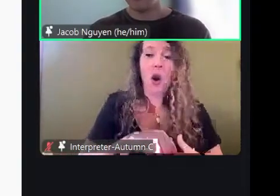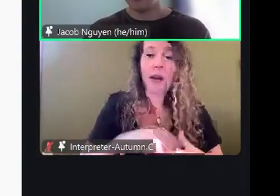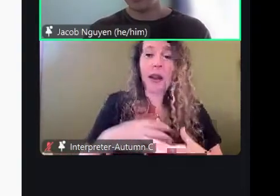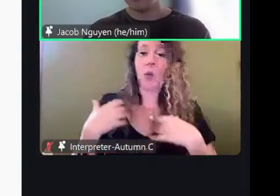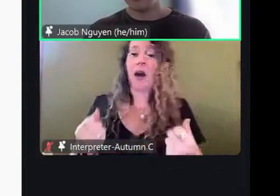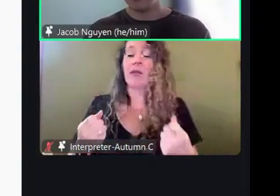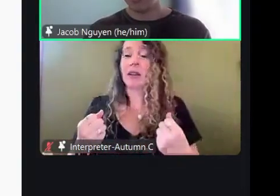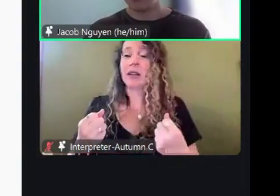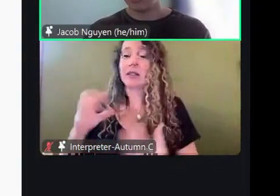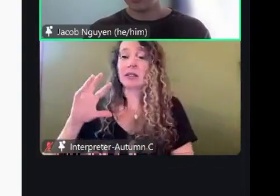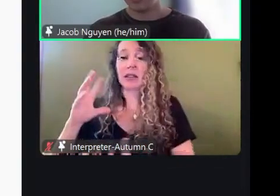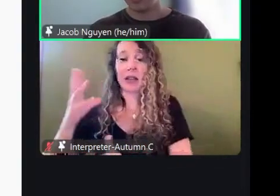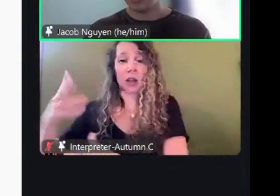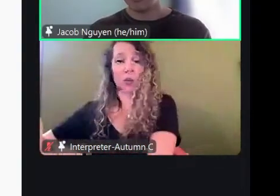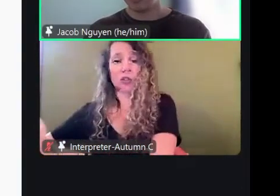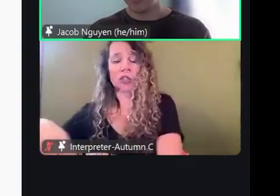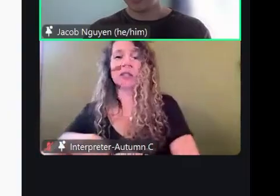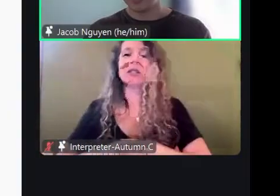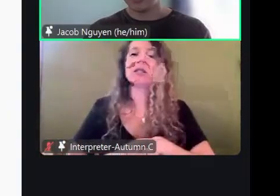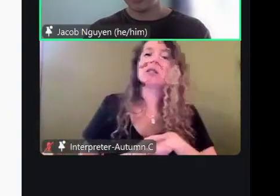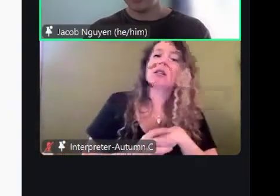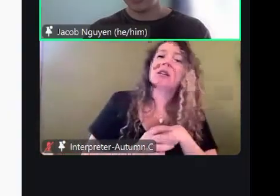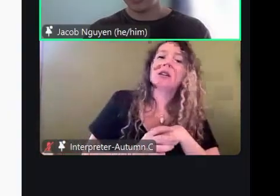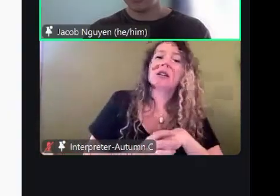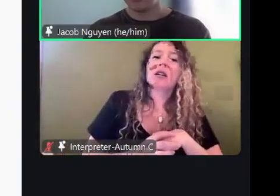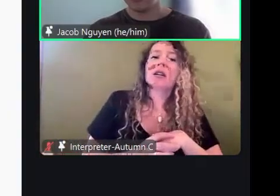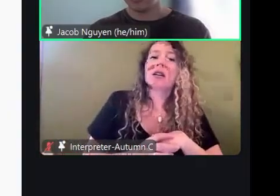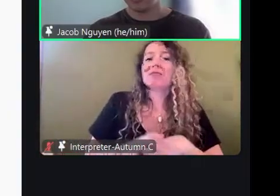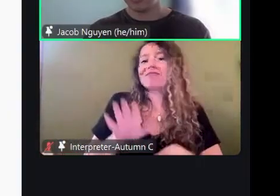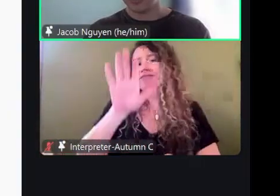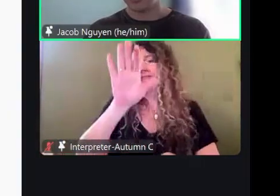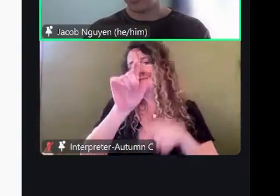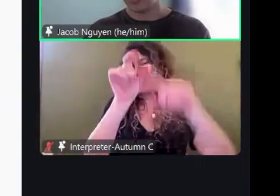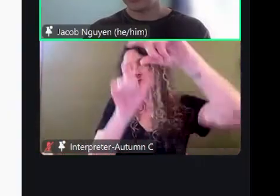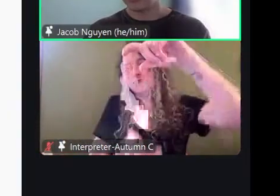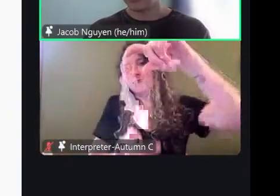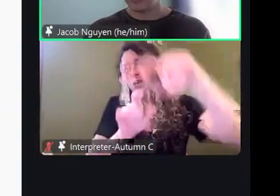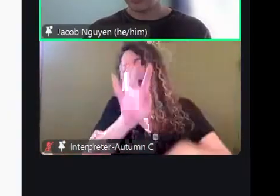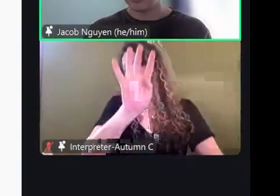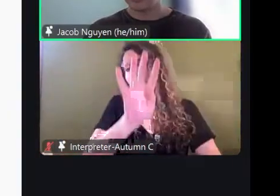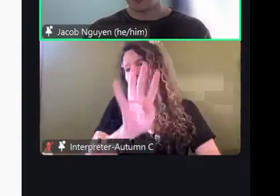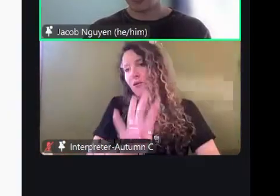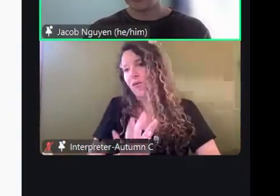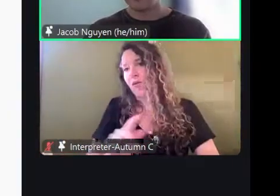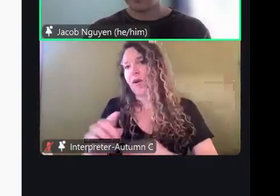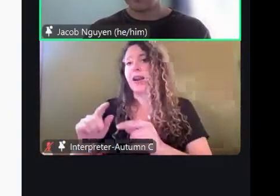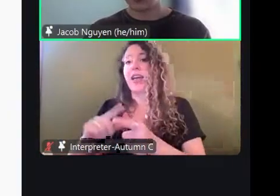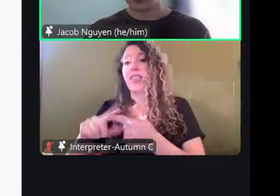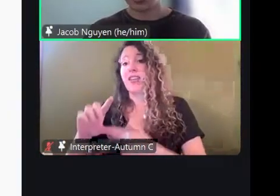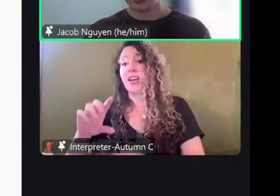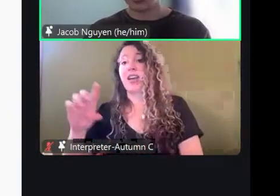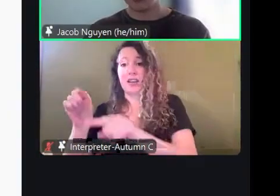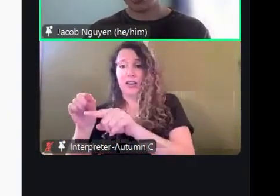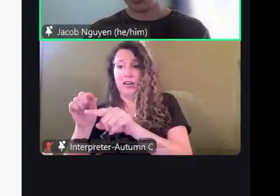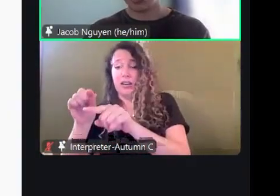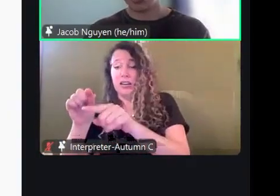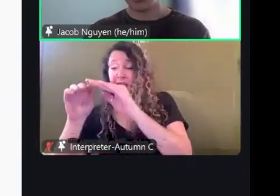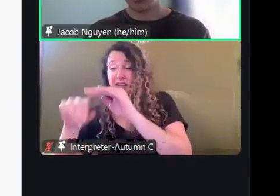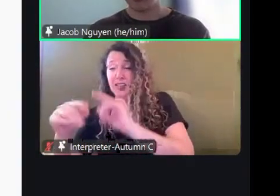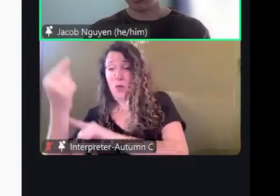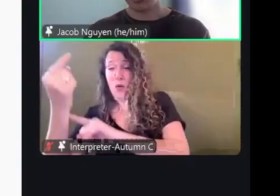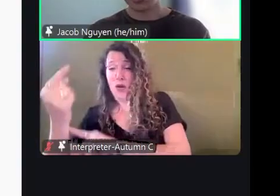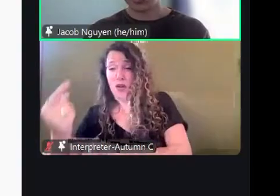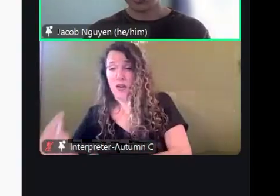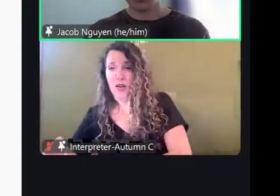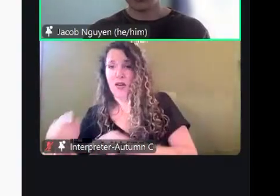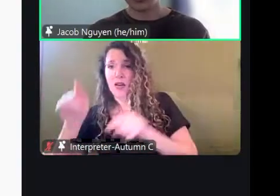hovering right above 4, with around a standard deviation of less than 1. And so some qualitative themes that we're seeing so far are